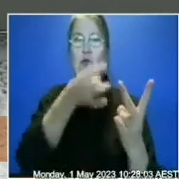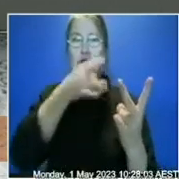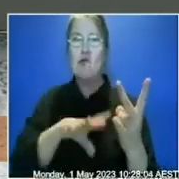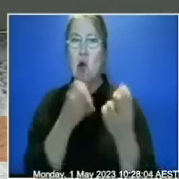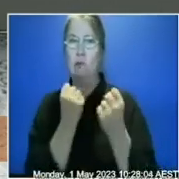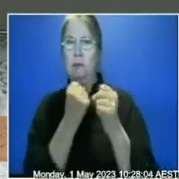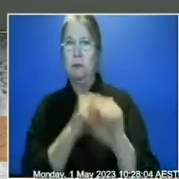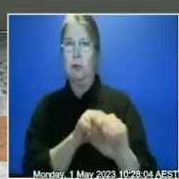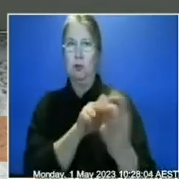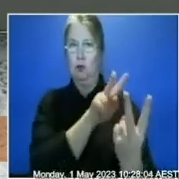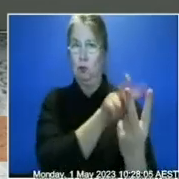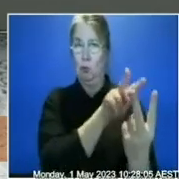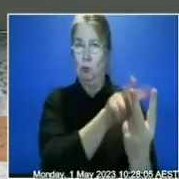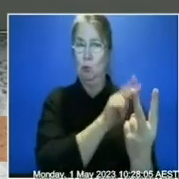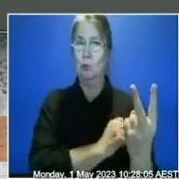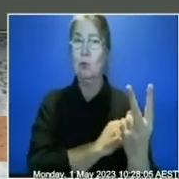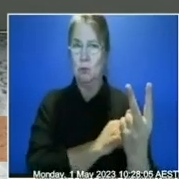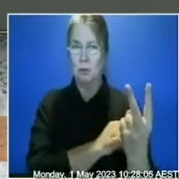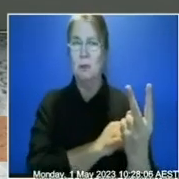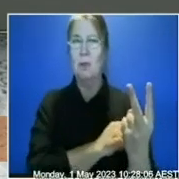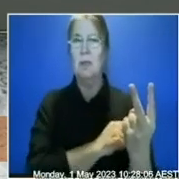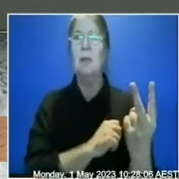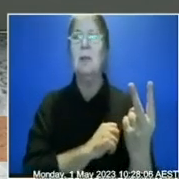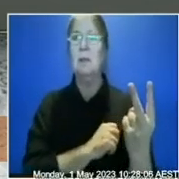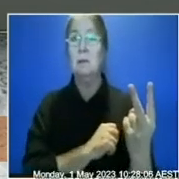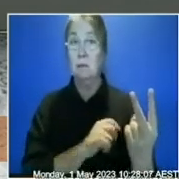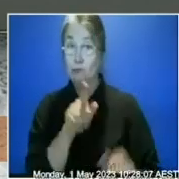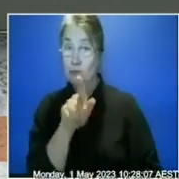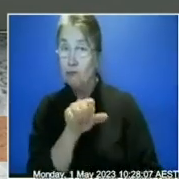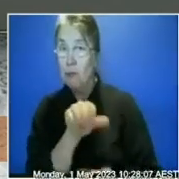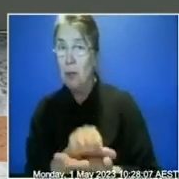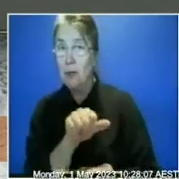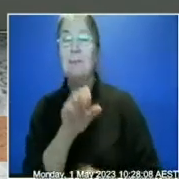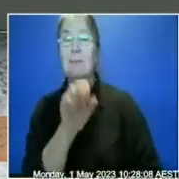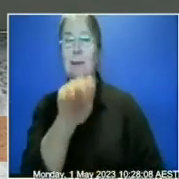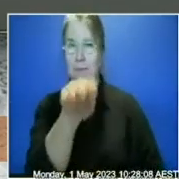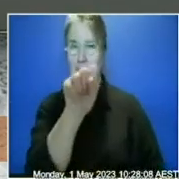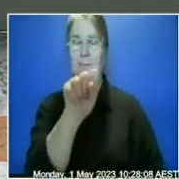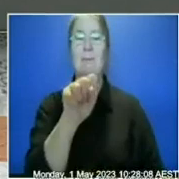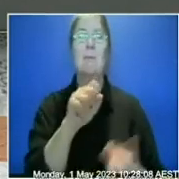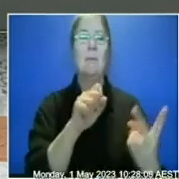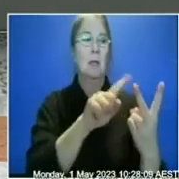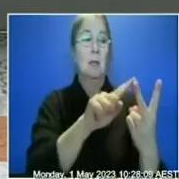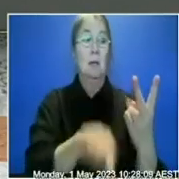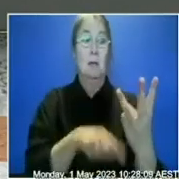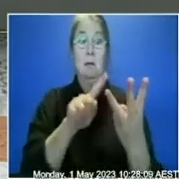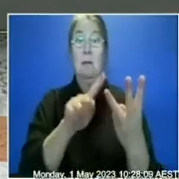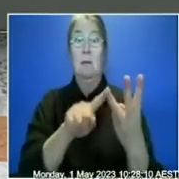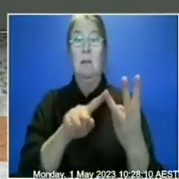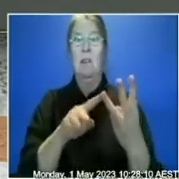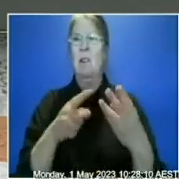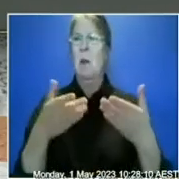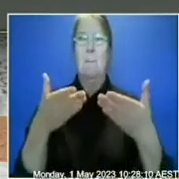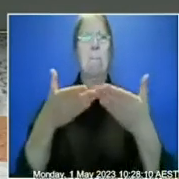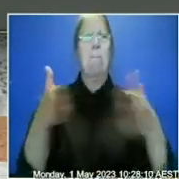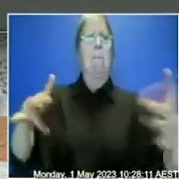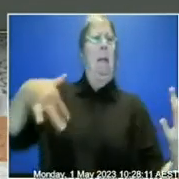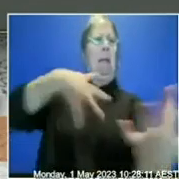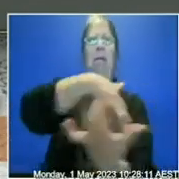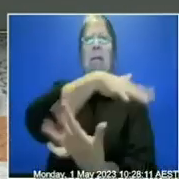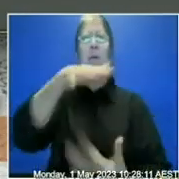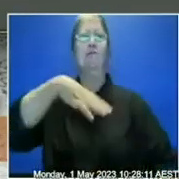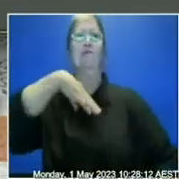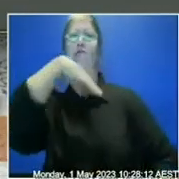address some of the lead causes of First Nations peoples getting caught up in the child protection system. It could have that dual